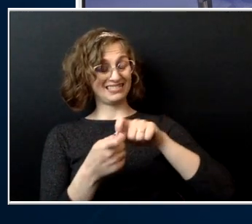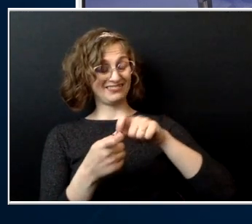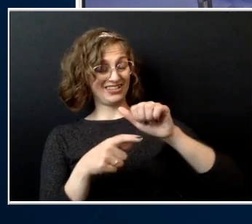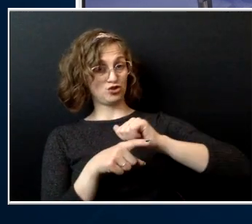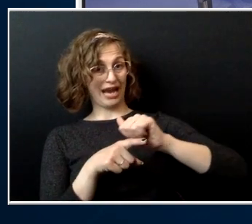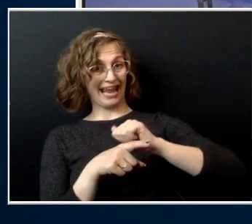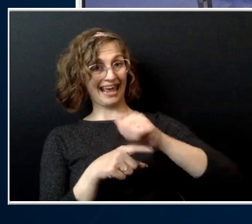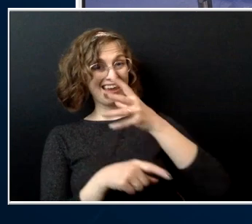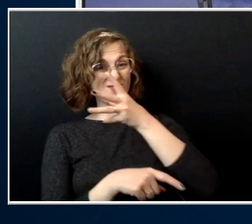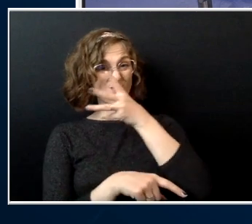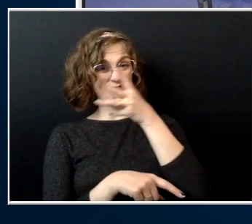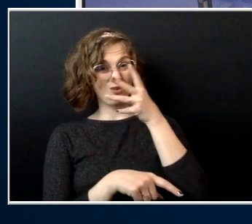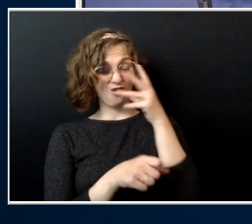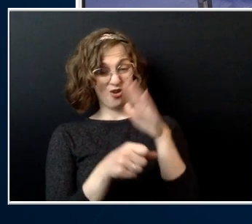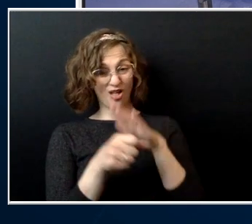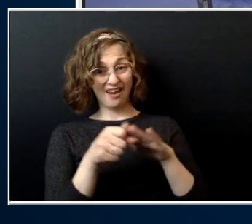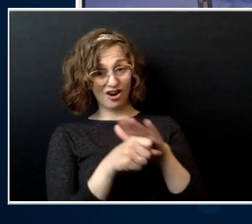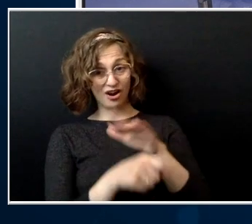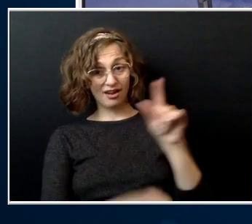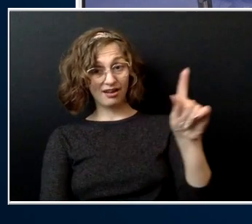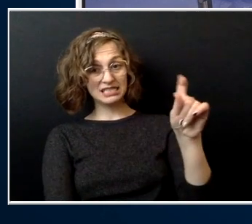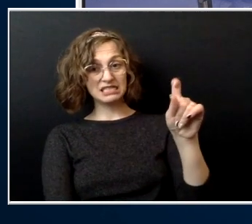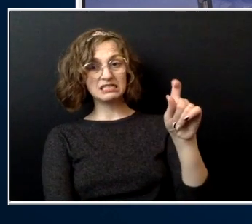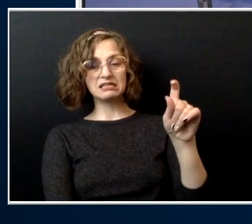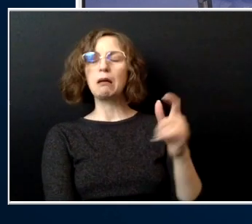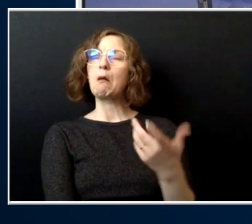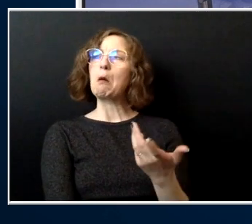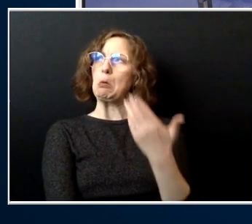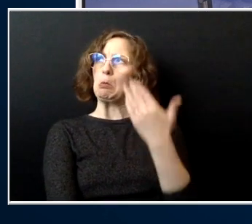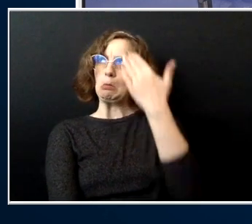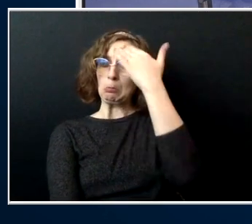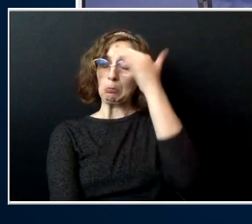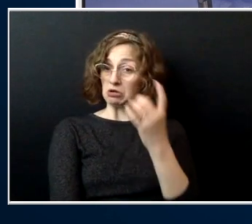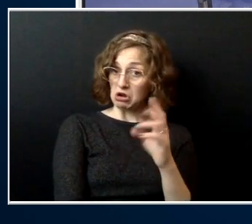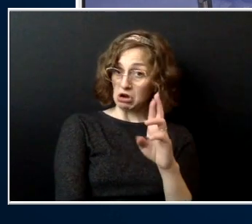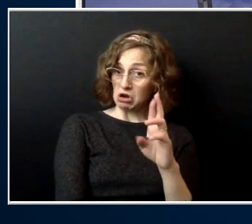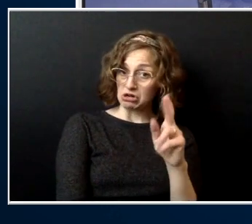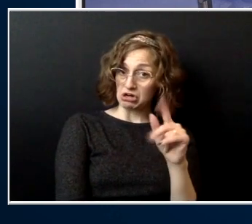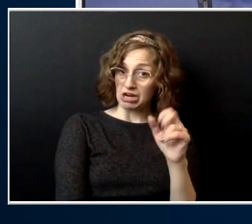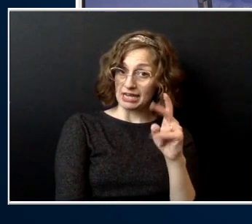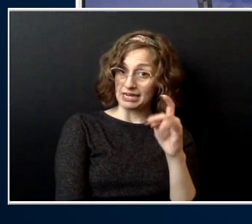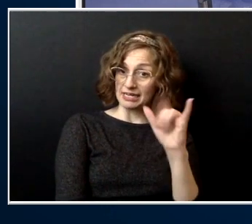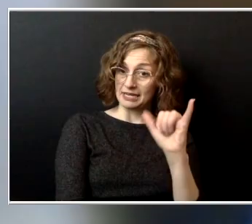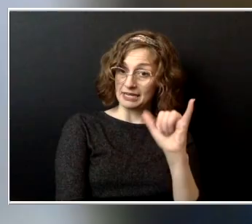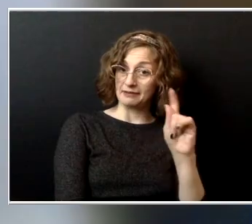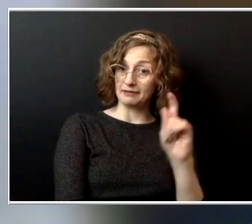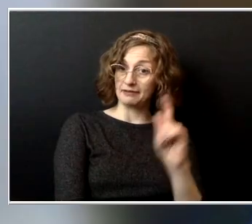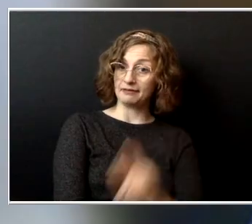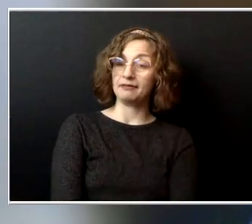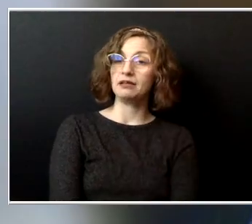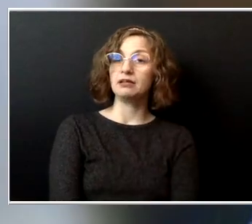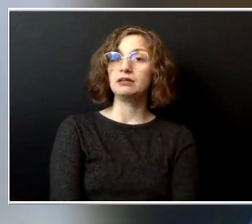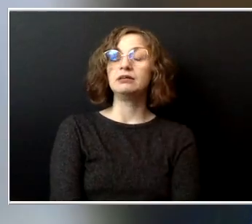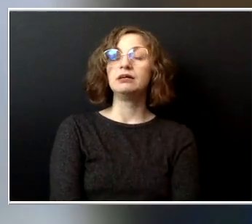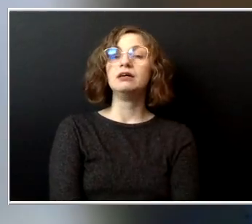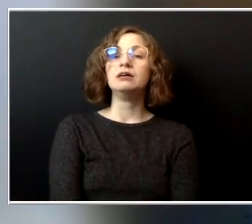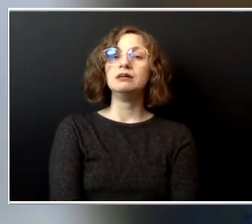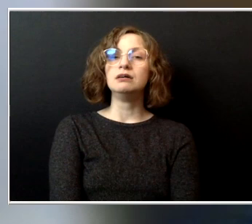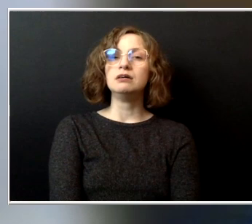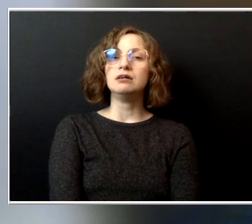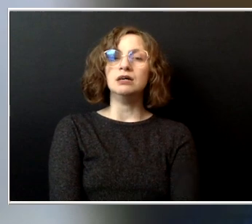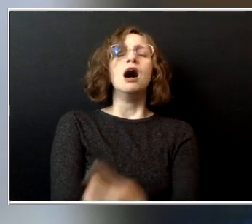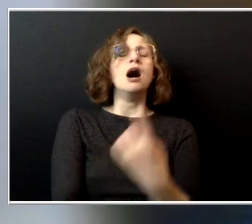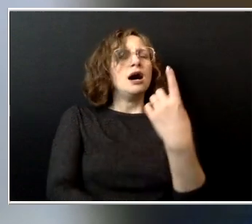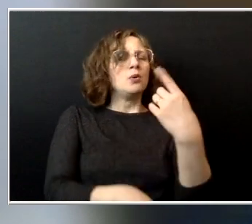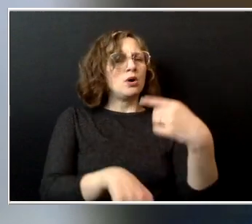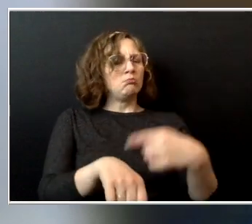know the answer to that question. I'll look at Dr. Kennedy. So at one time, there